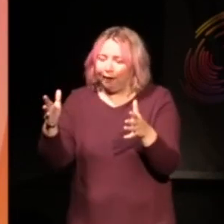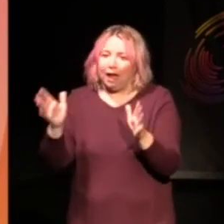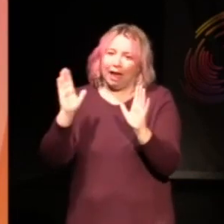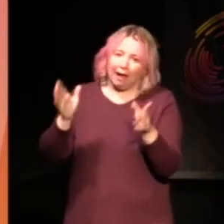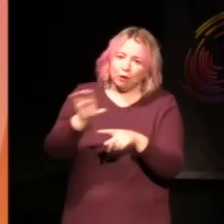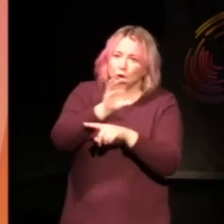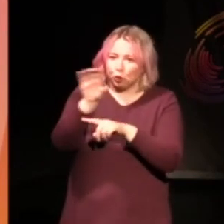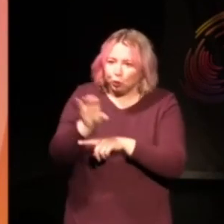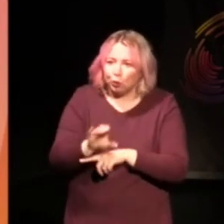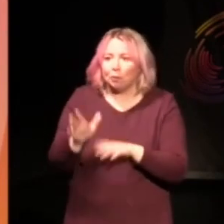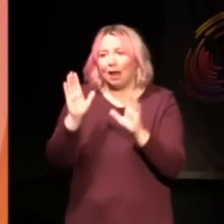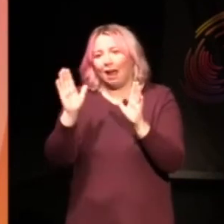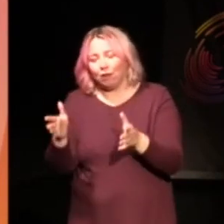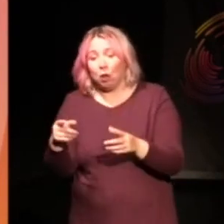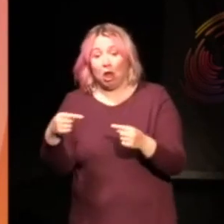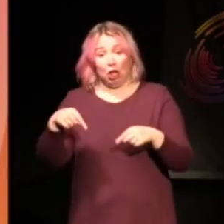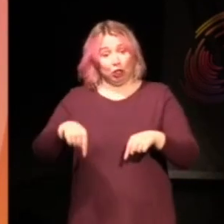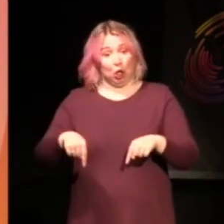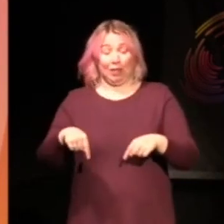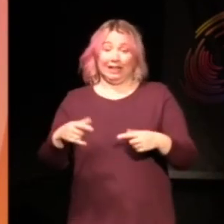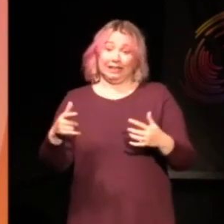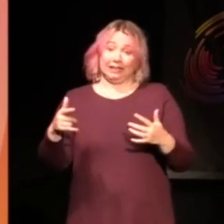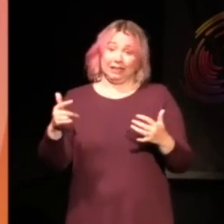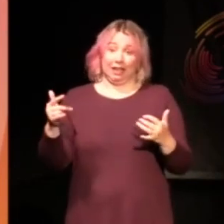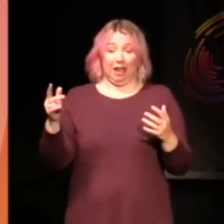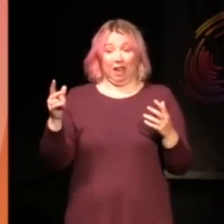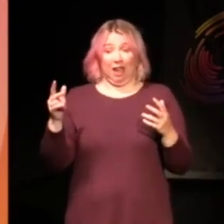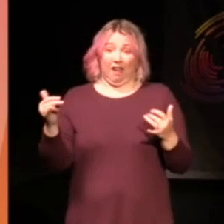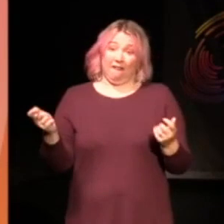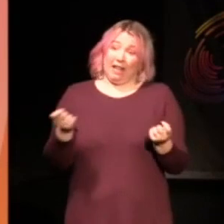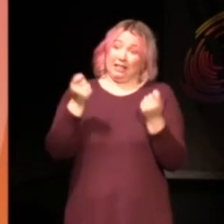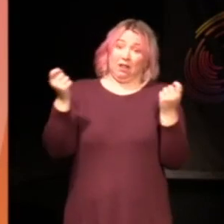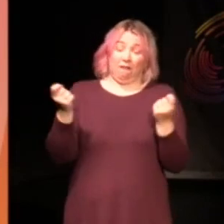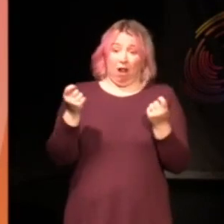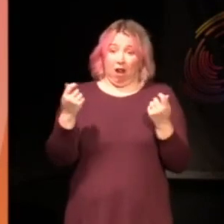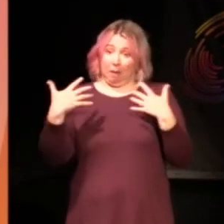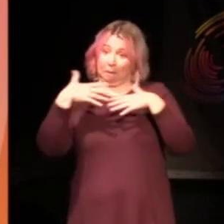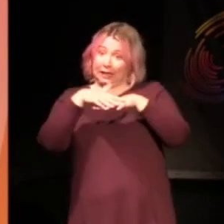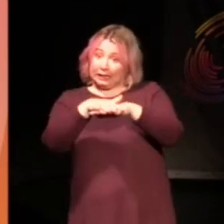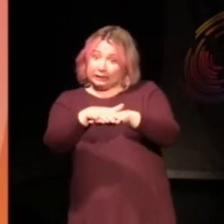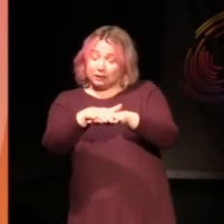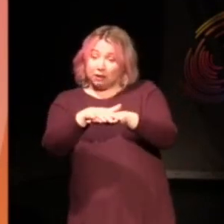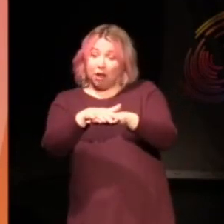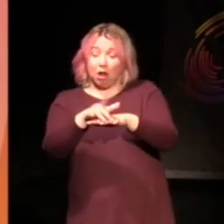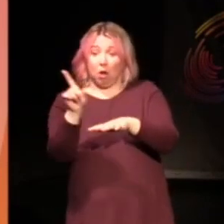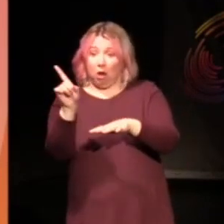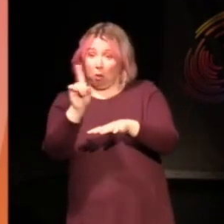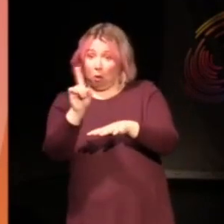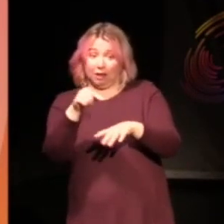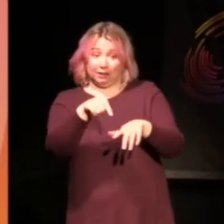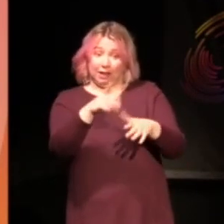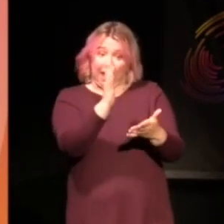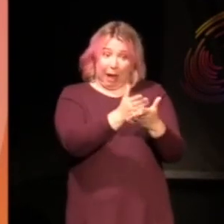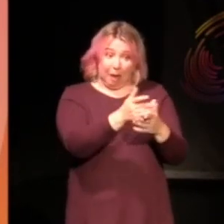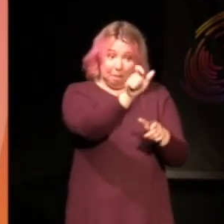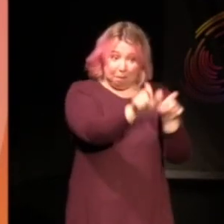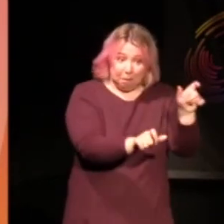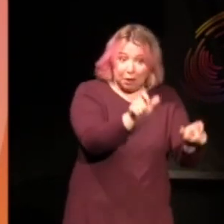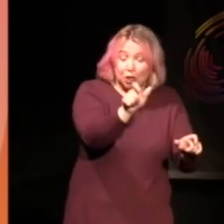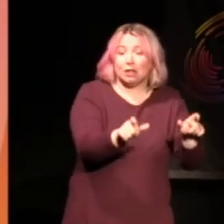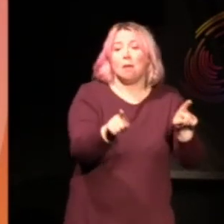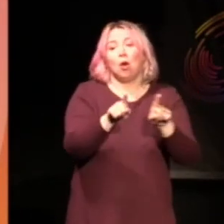is a sort of hybrid of people who are going to join us from other parts of the world, people who are joining us from other parts of the country because they want to carry on shielding,